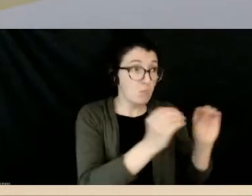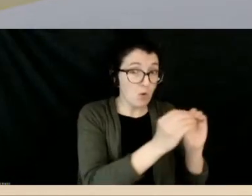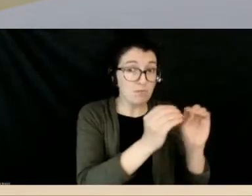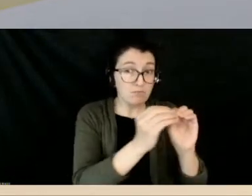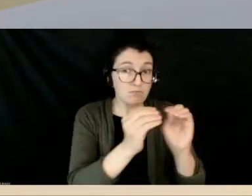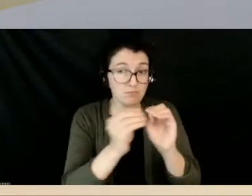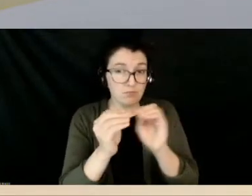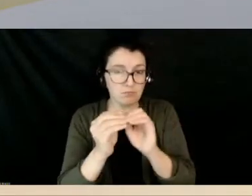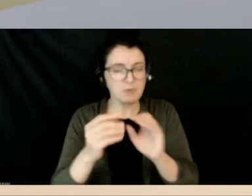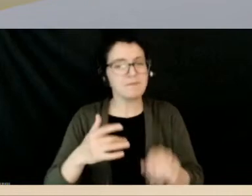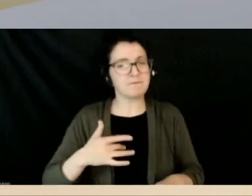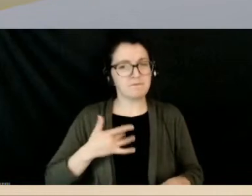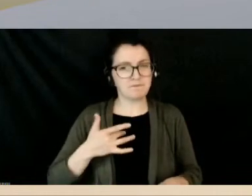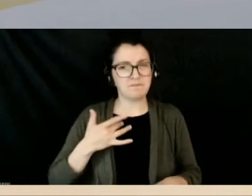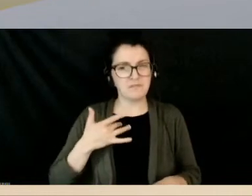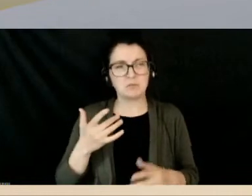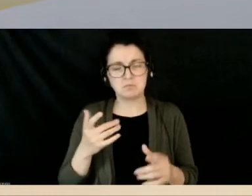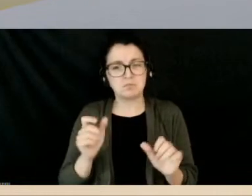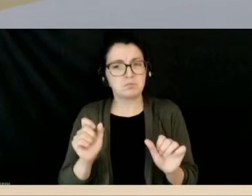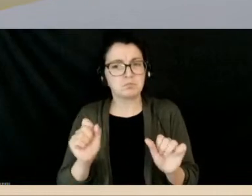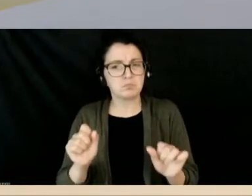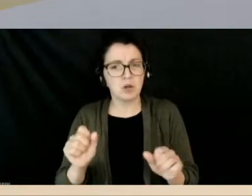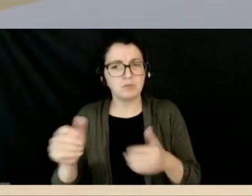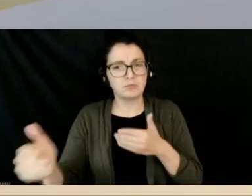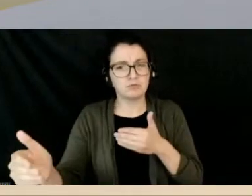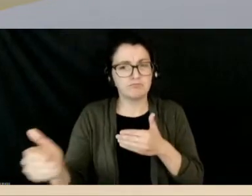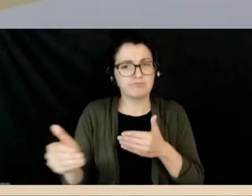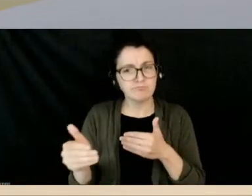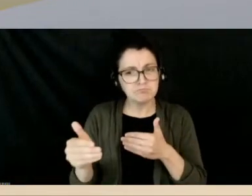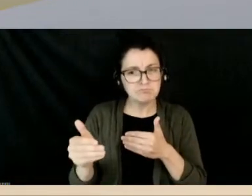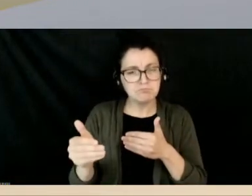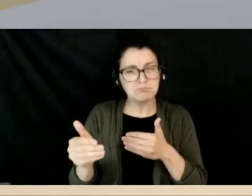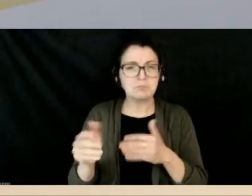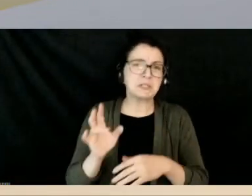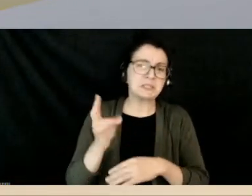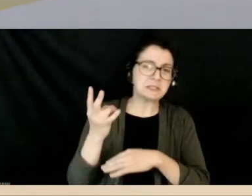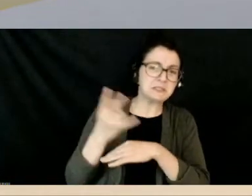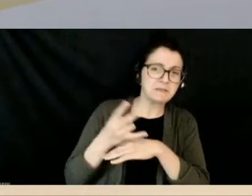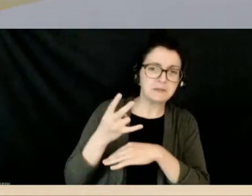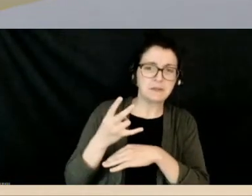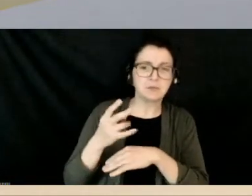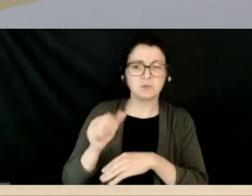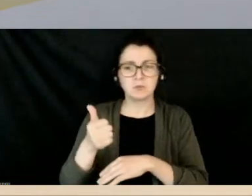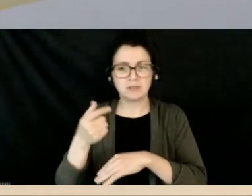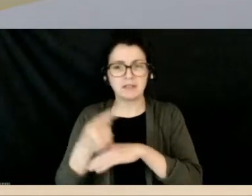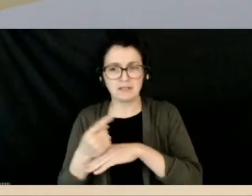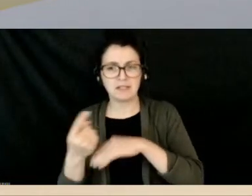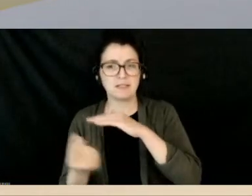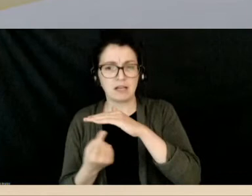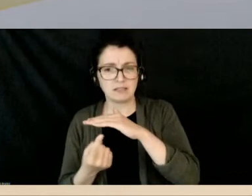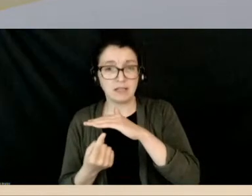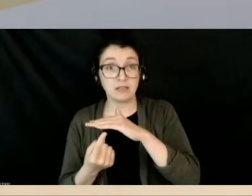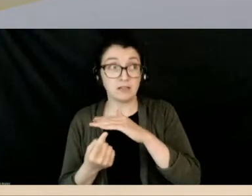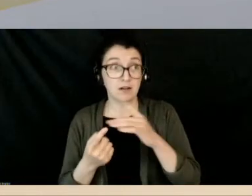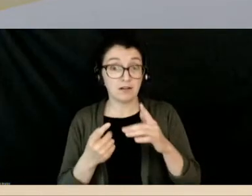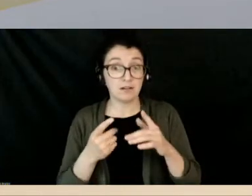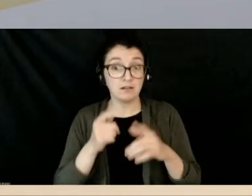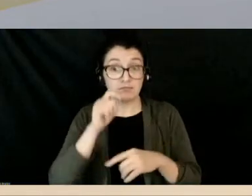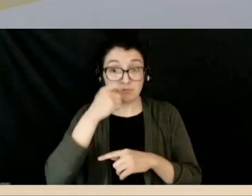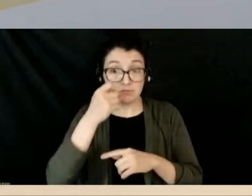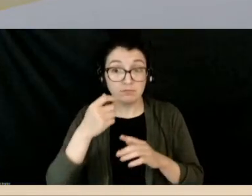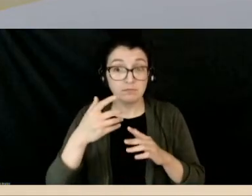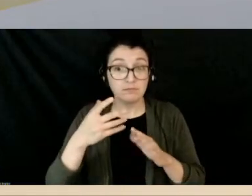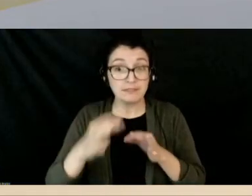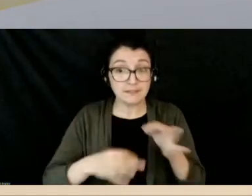able to shorten that isolation period to between 7 and 10 days and make sure people are then tested out of that shortened isolation